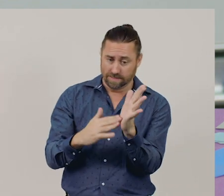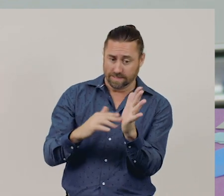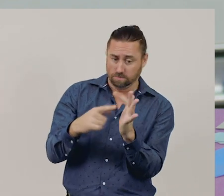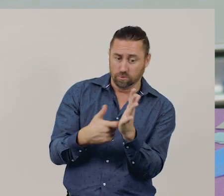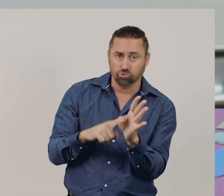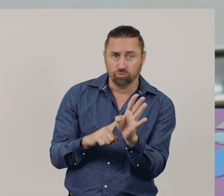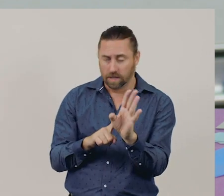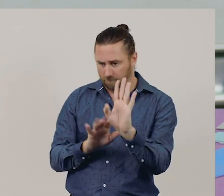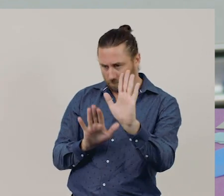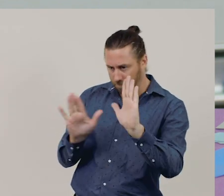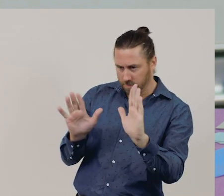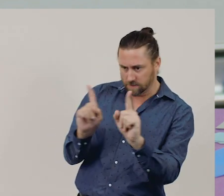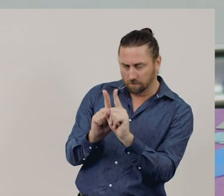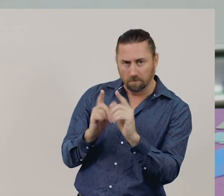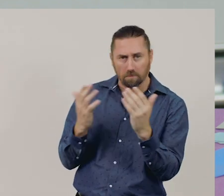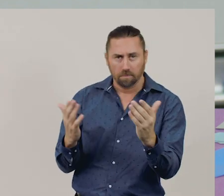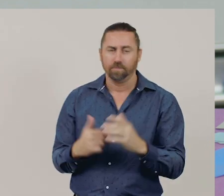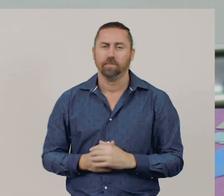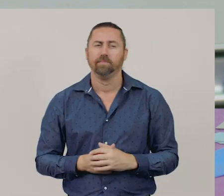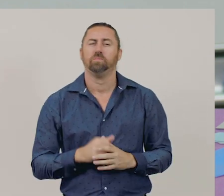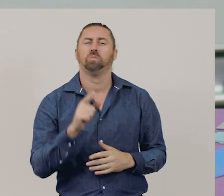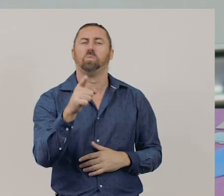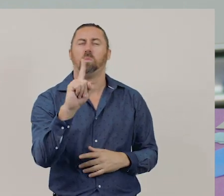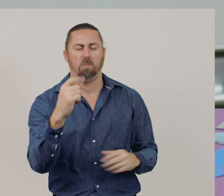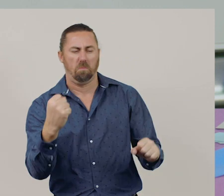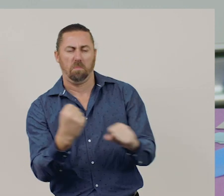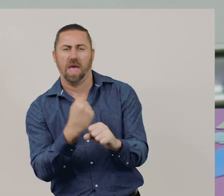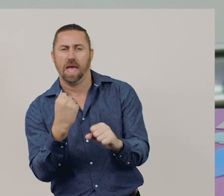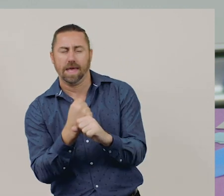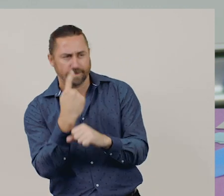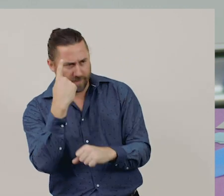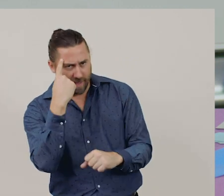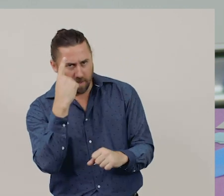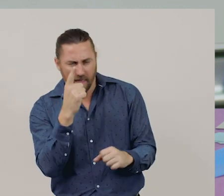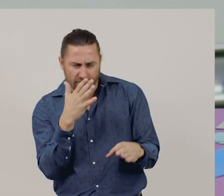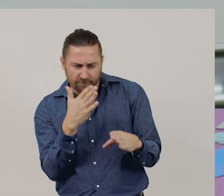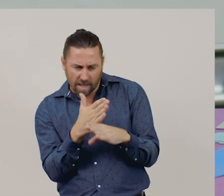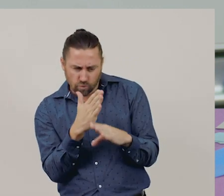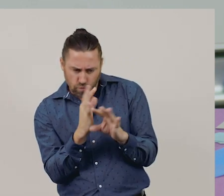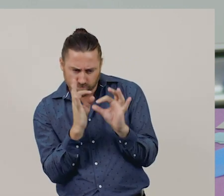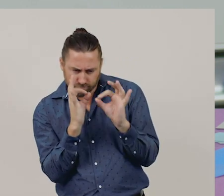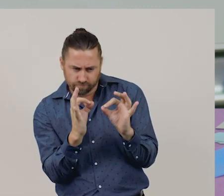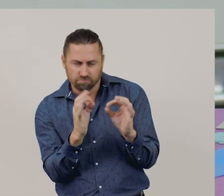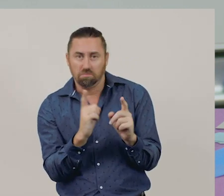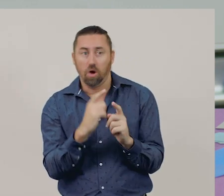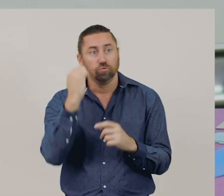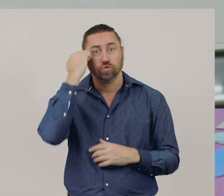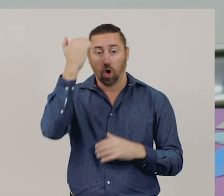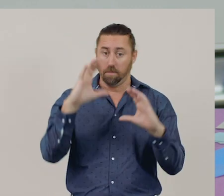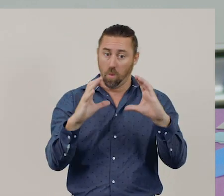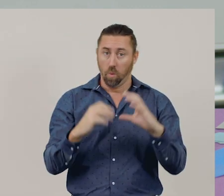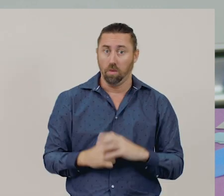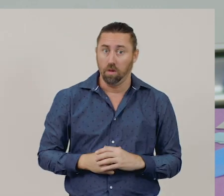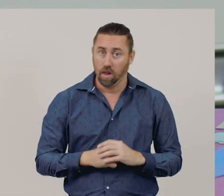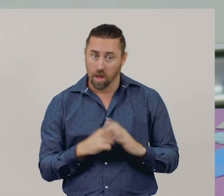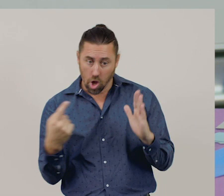think of any fabricated things that have functional reflection symmetry? What about a soccer ball? Does